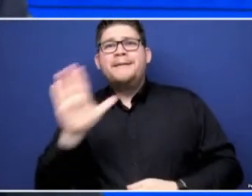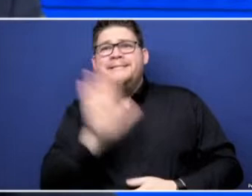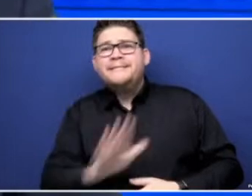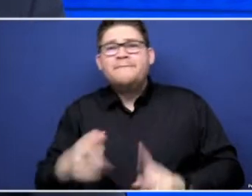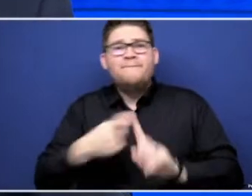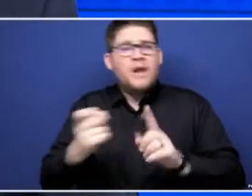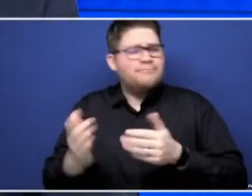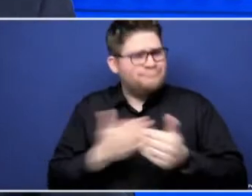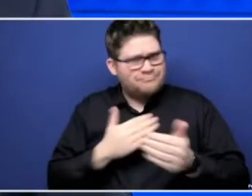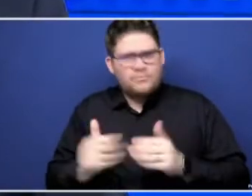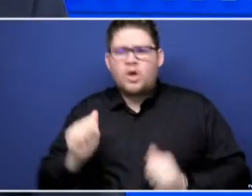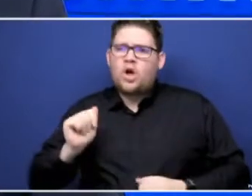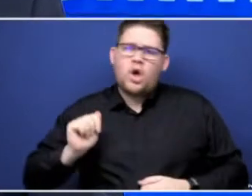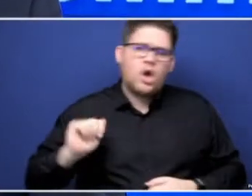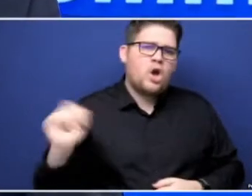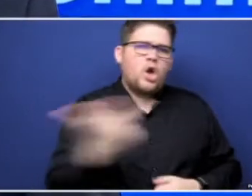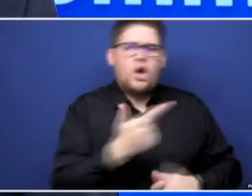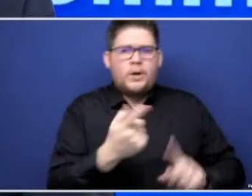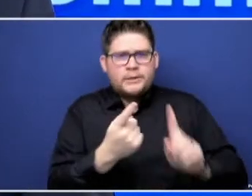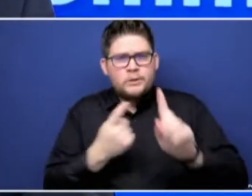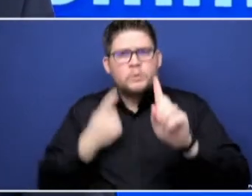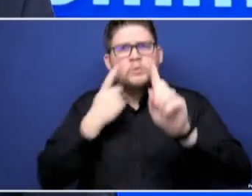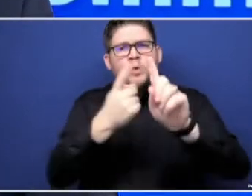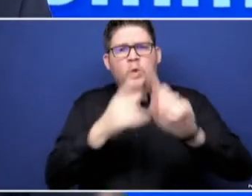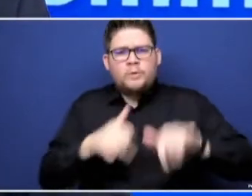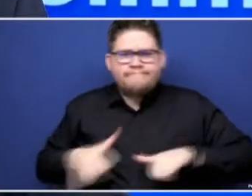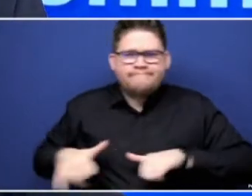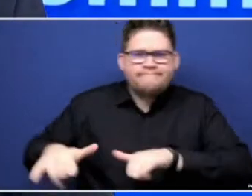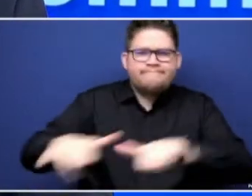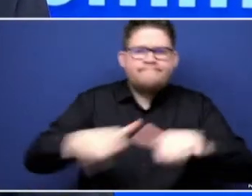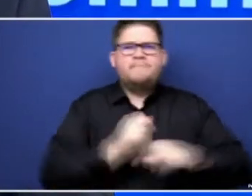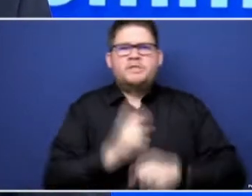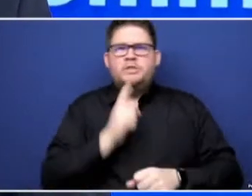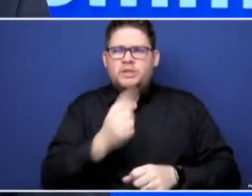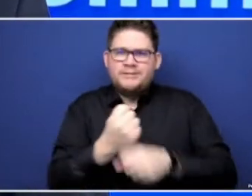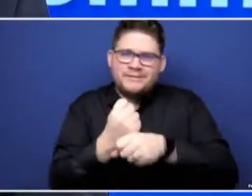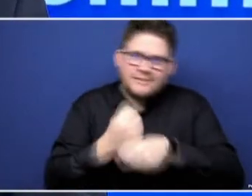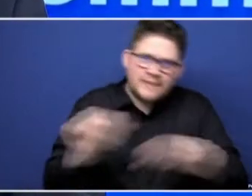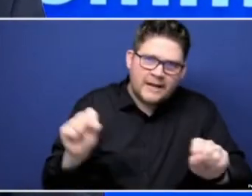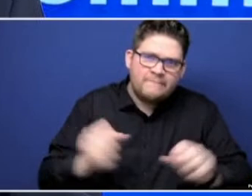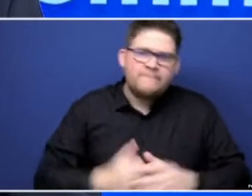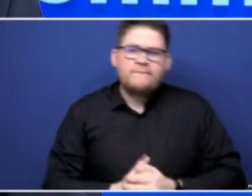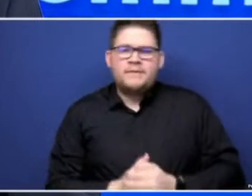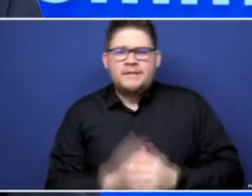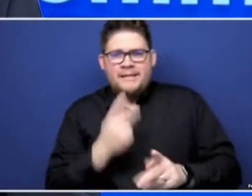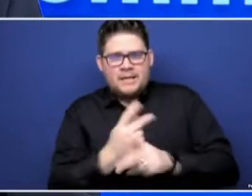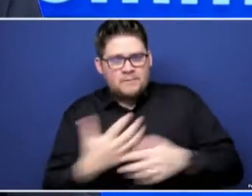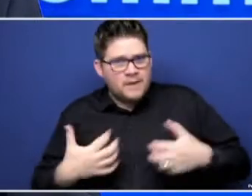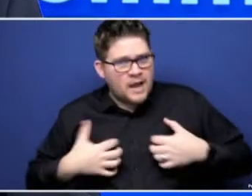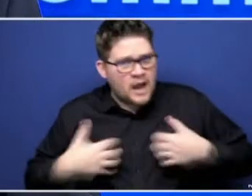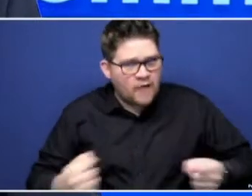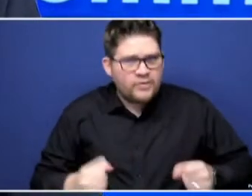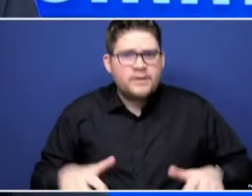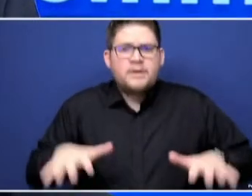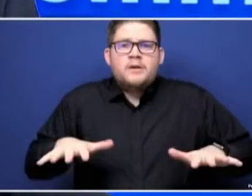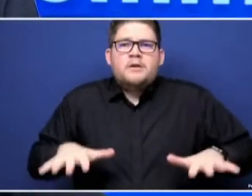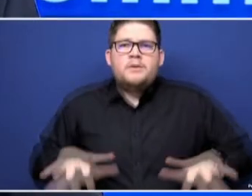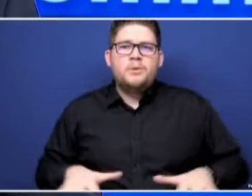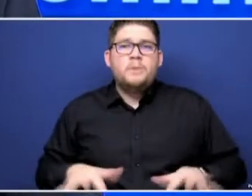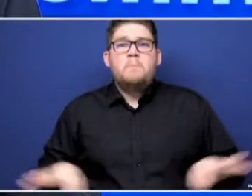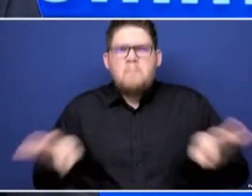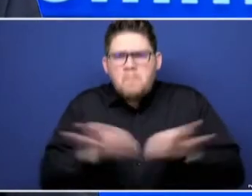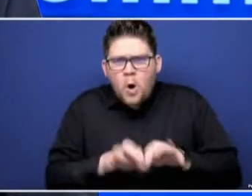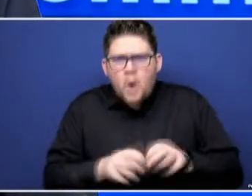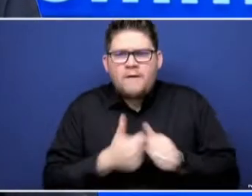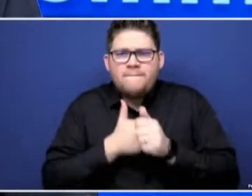I guess this is just another day at the office, quite frankly. We are in the hands of international suppliers. We've known